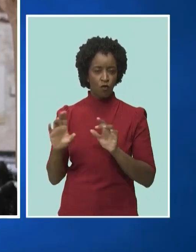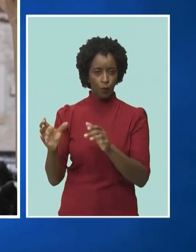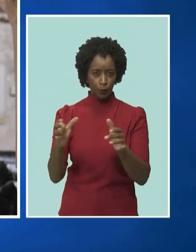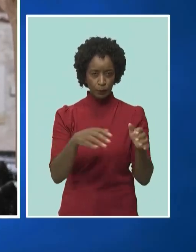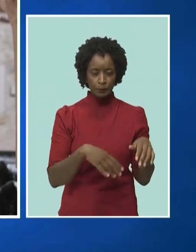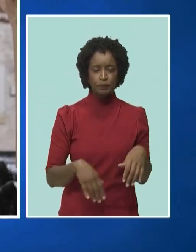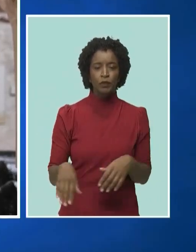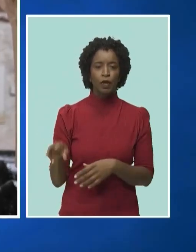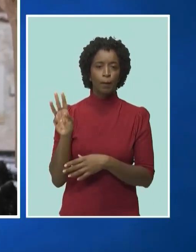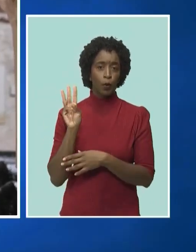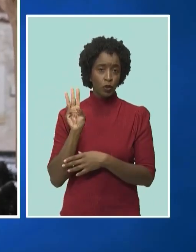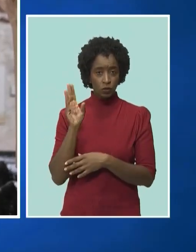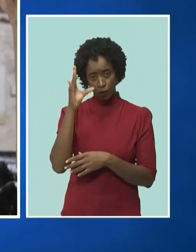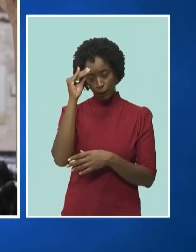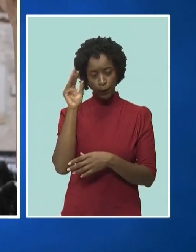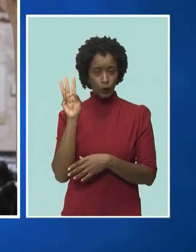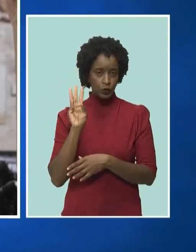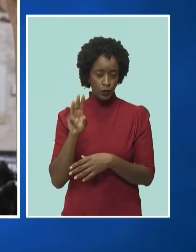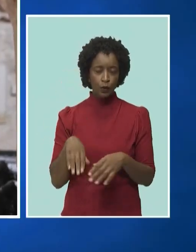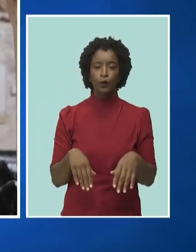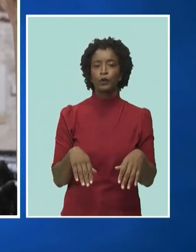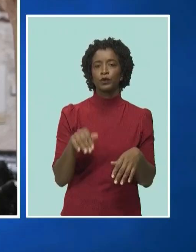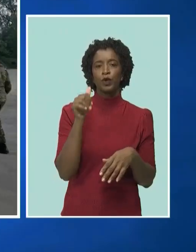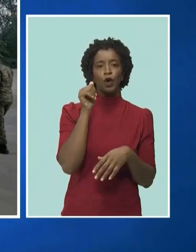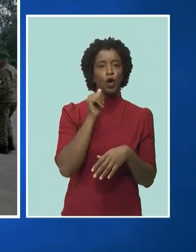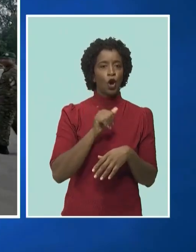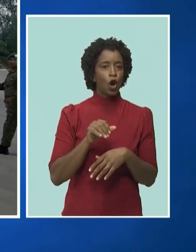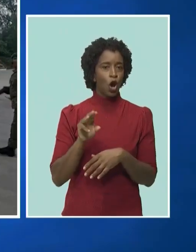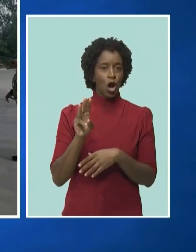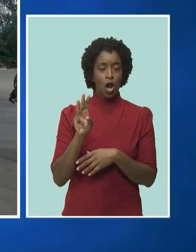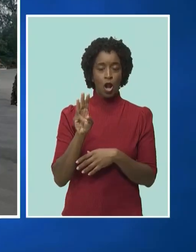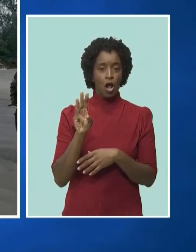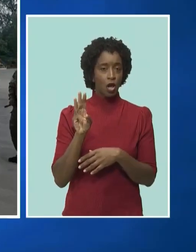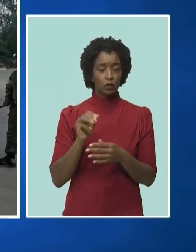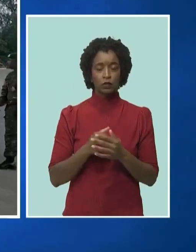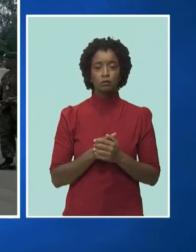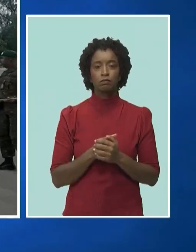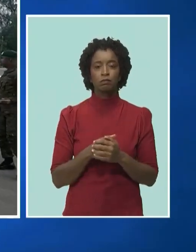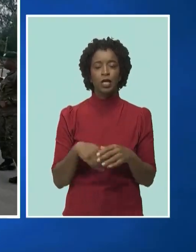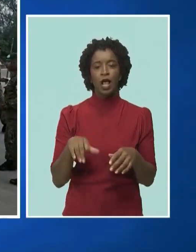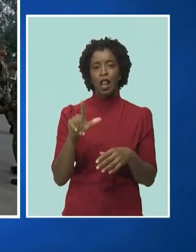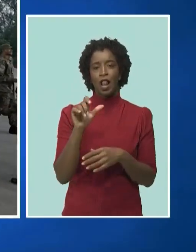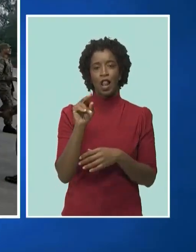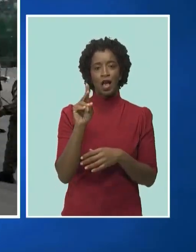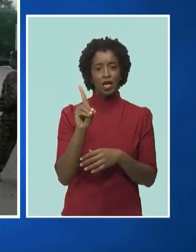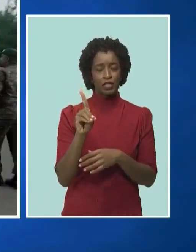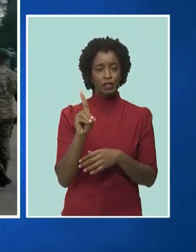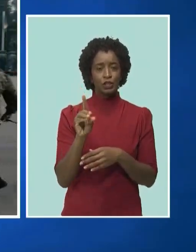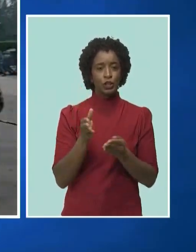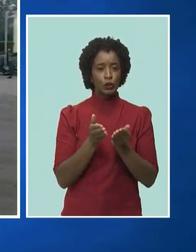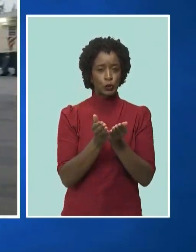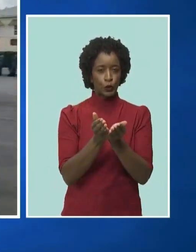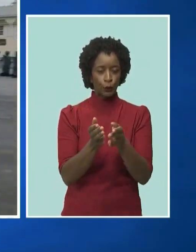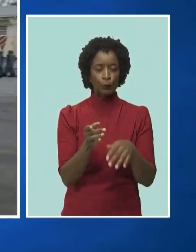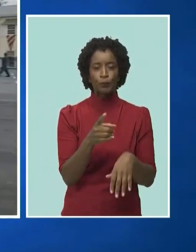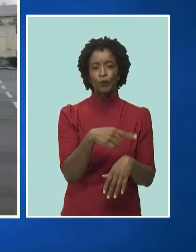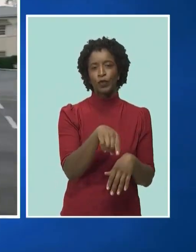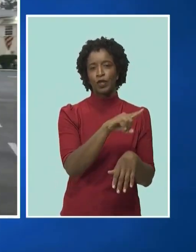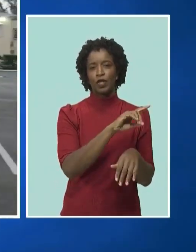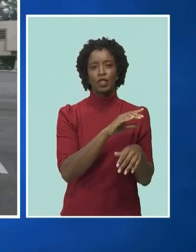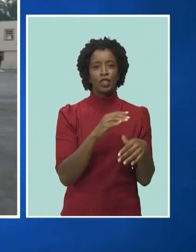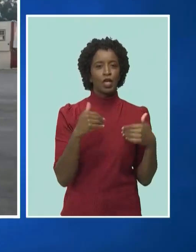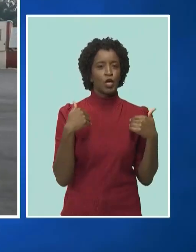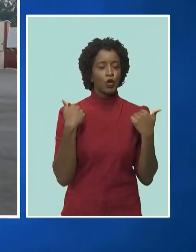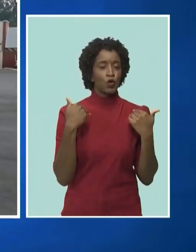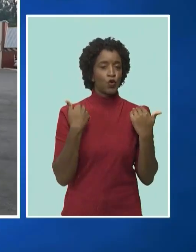Scout Association, the Girl Guides Association of Barbados, the Barbados Landship, the Barbados Youth Advance Corps, the Barbados